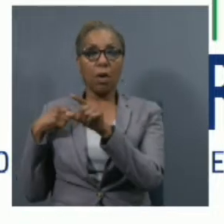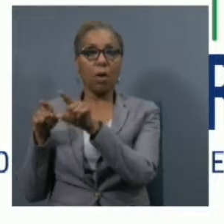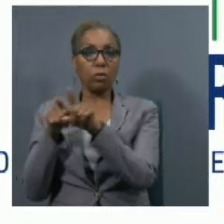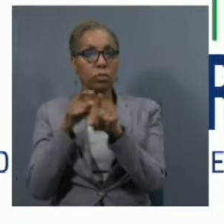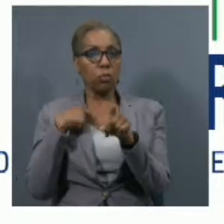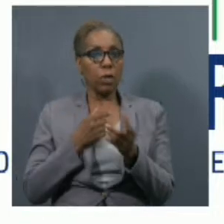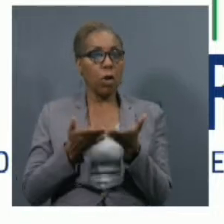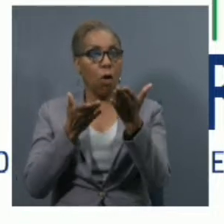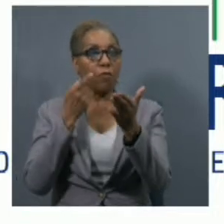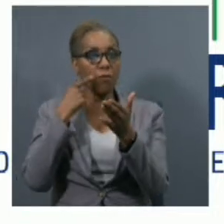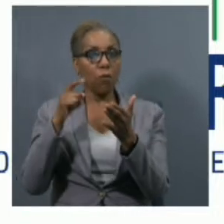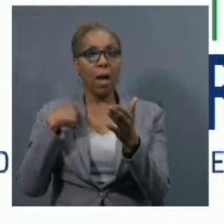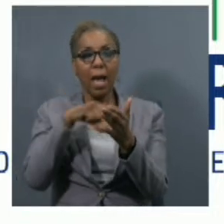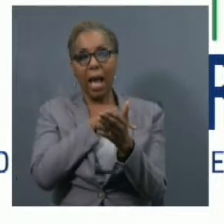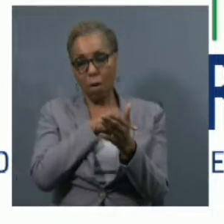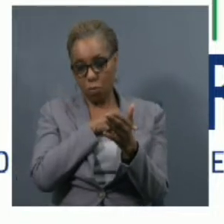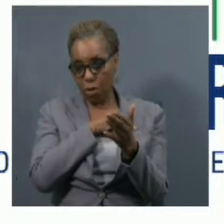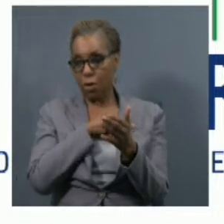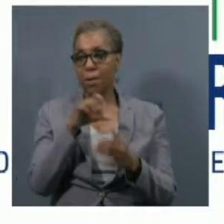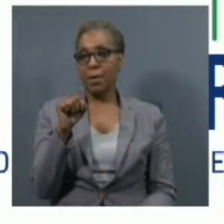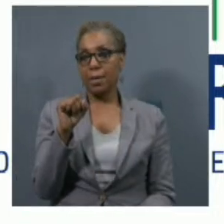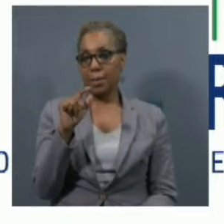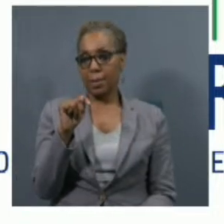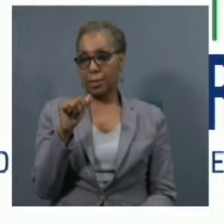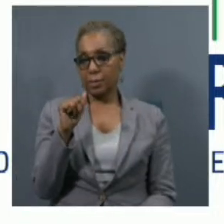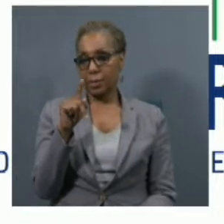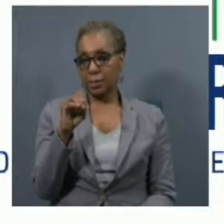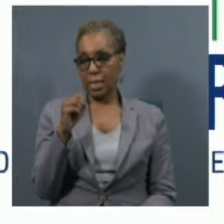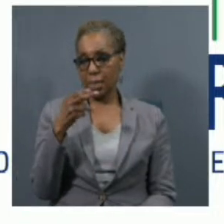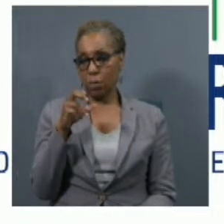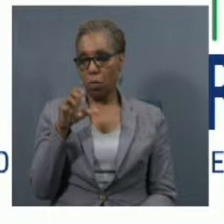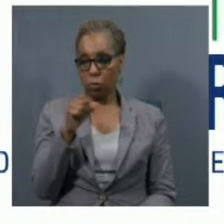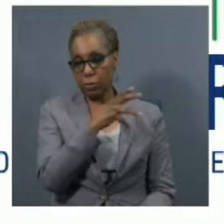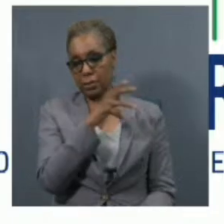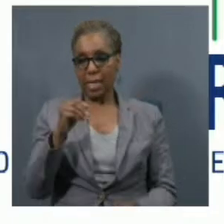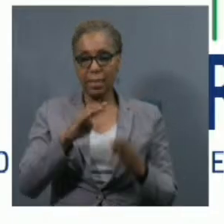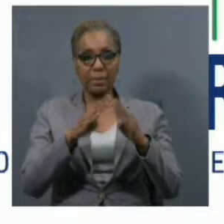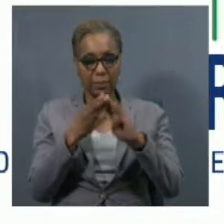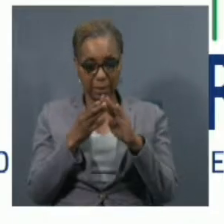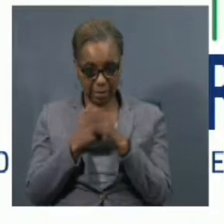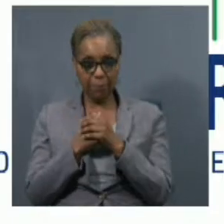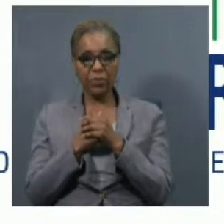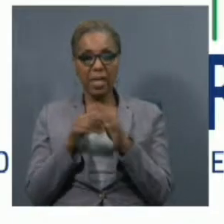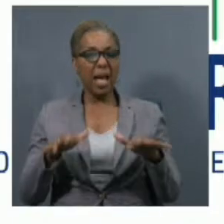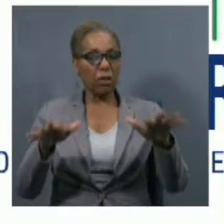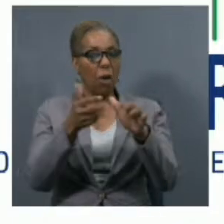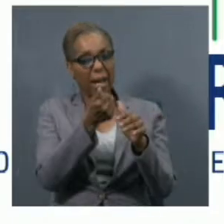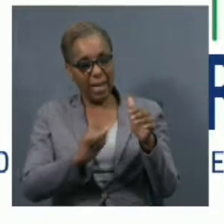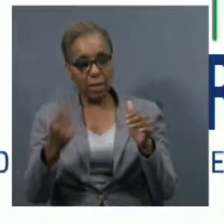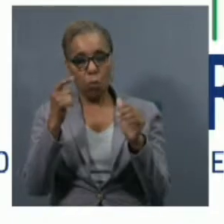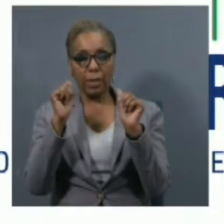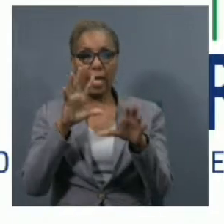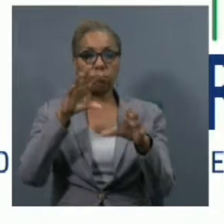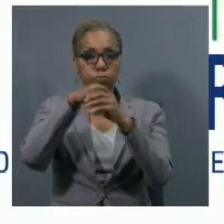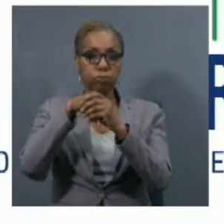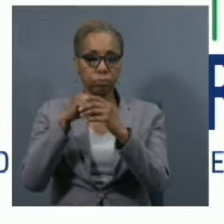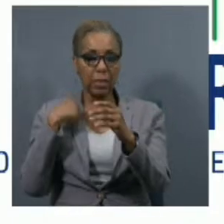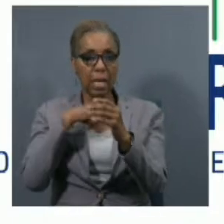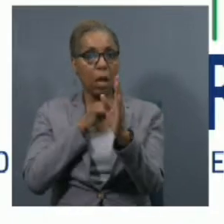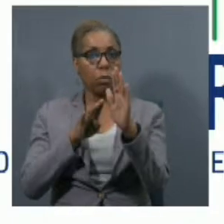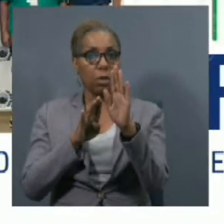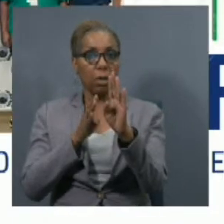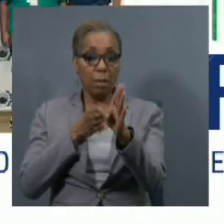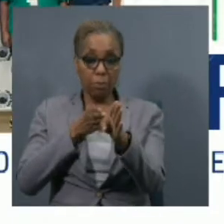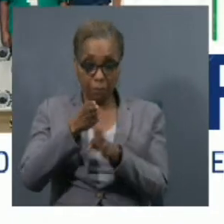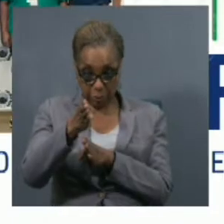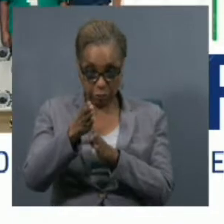offer that now to our stakeholders and to the city at large. Anyone can attend our different professional development opportunities.